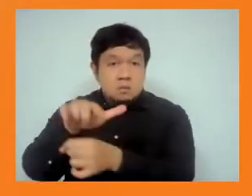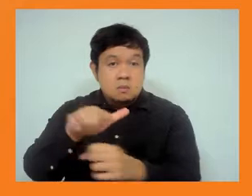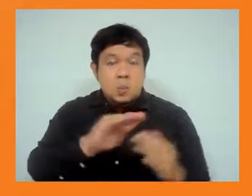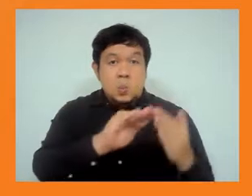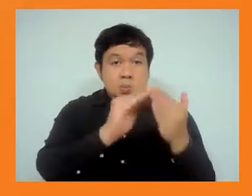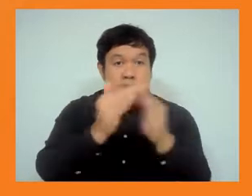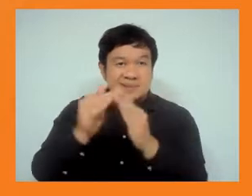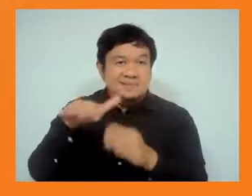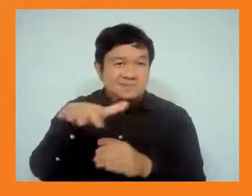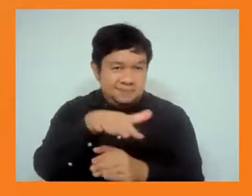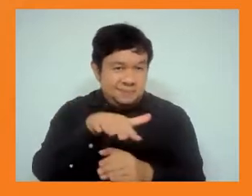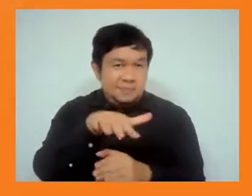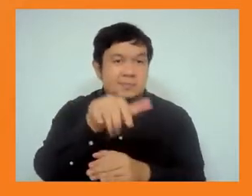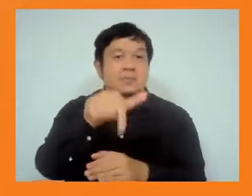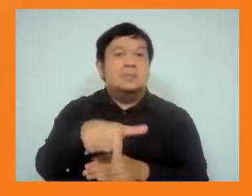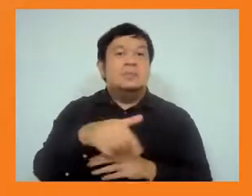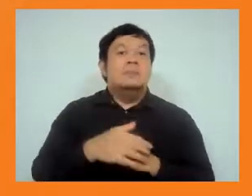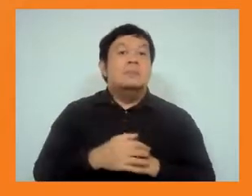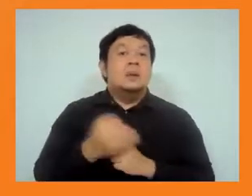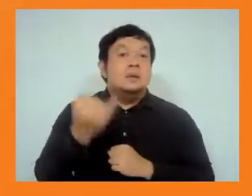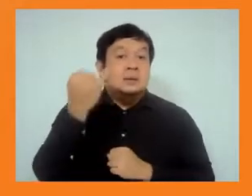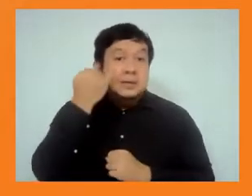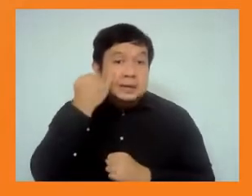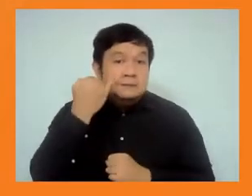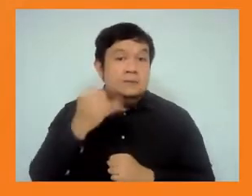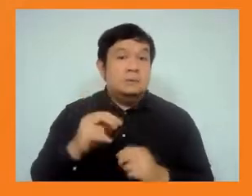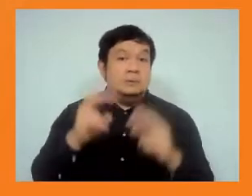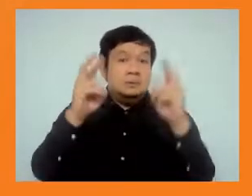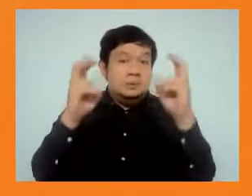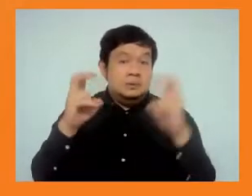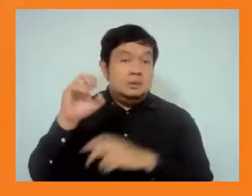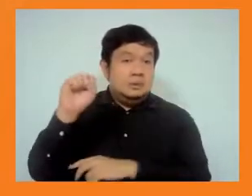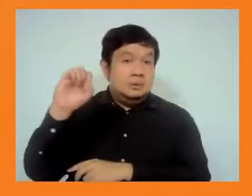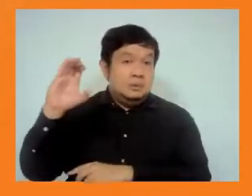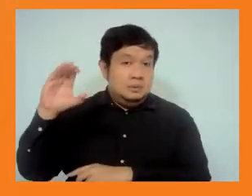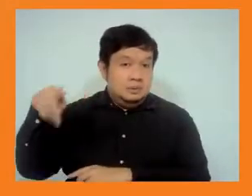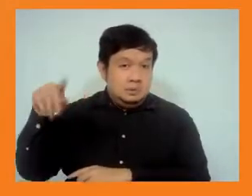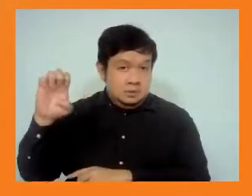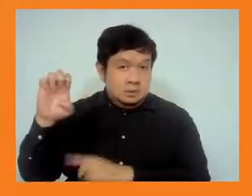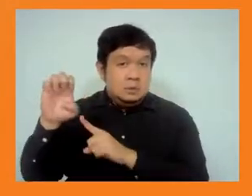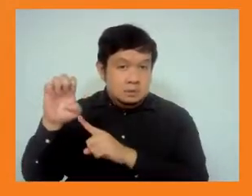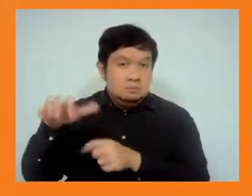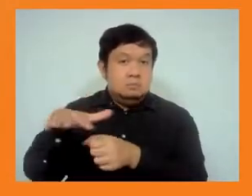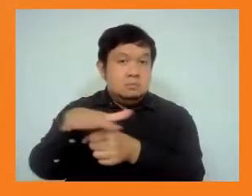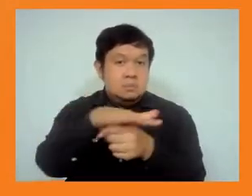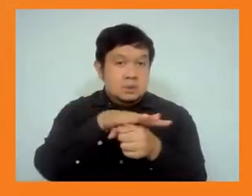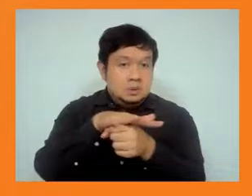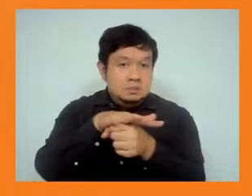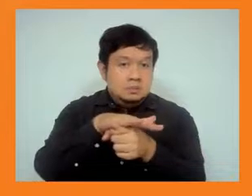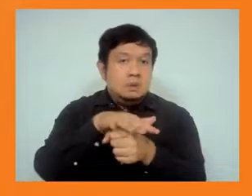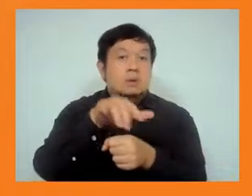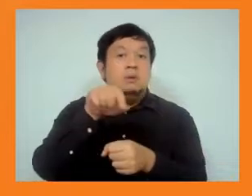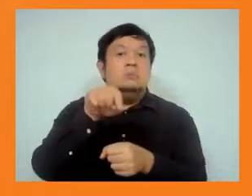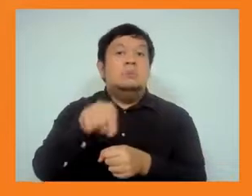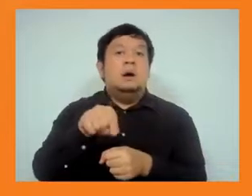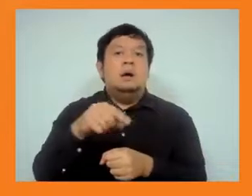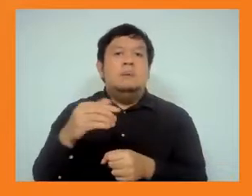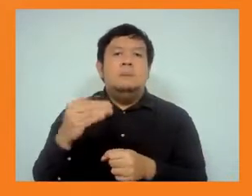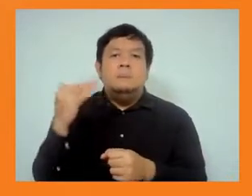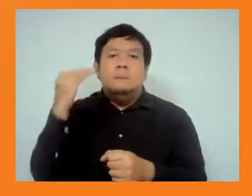where it's been completely encroached and concretized under the KEIP. The act of a